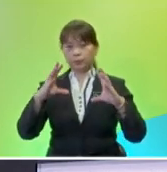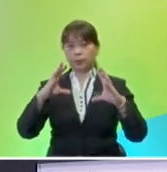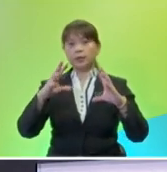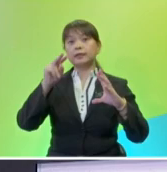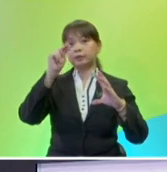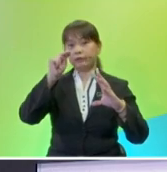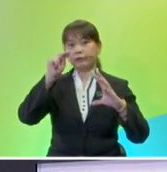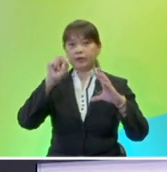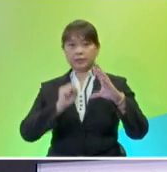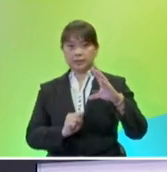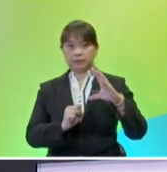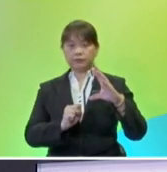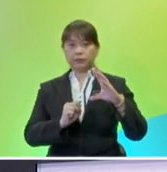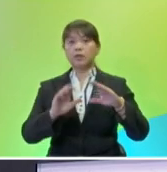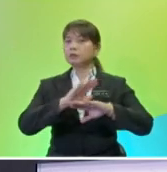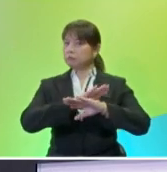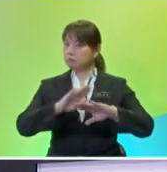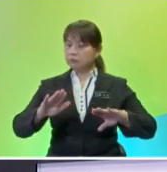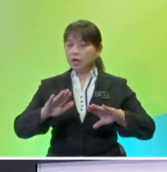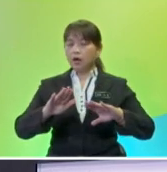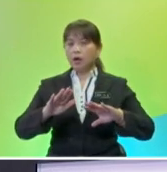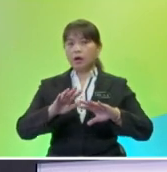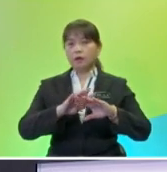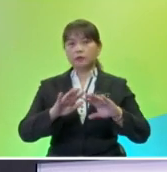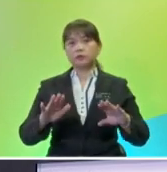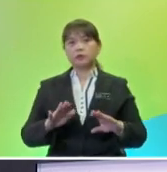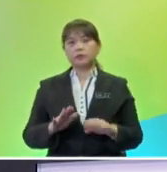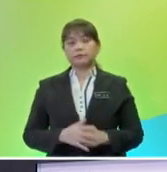attracted to each other and the same poles will